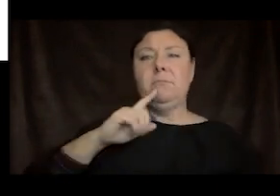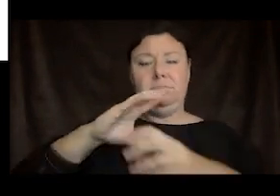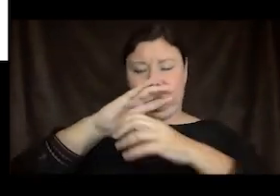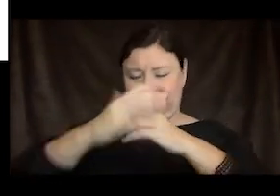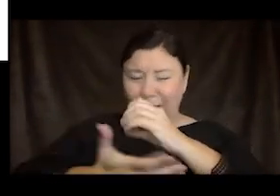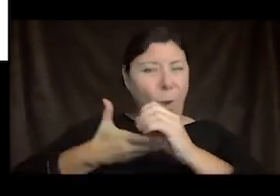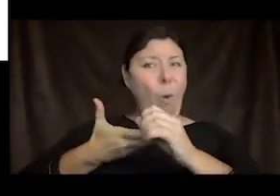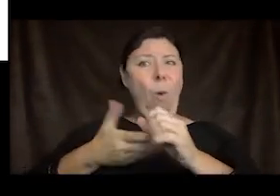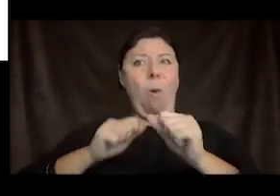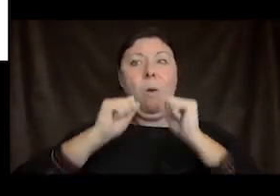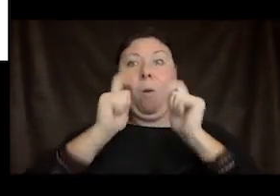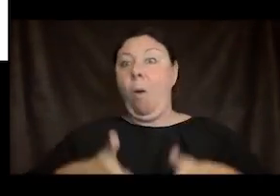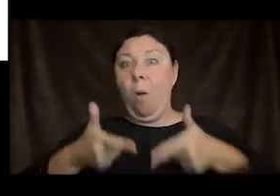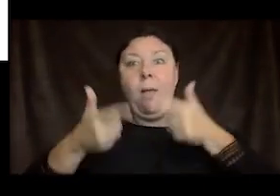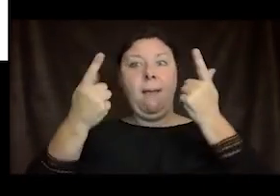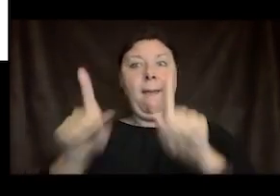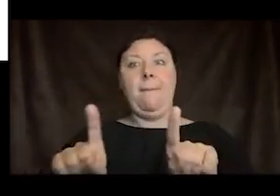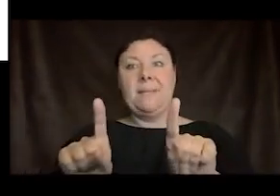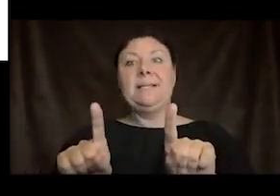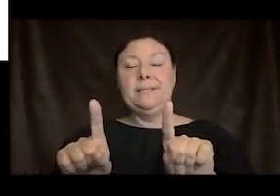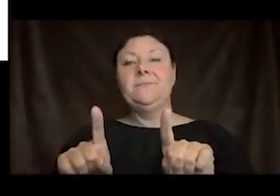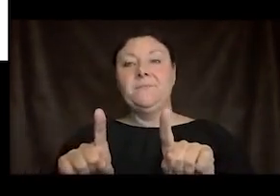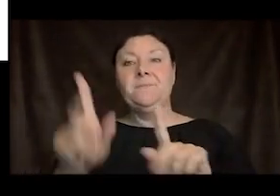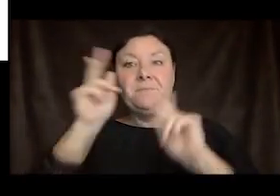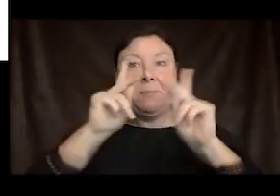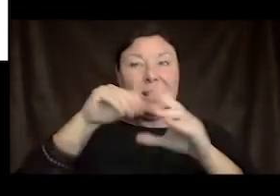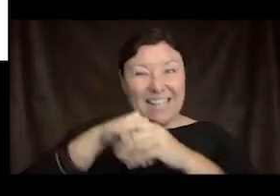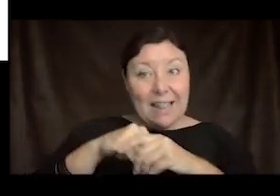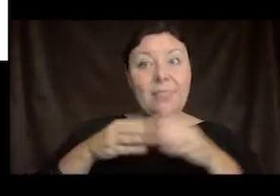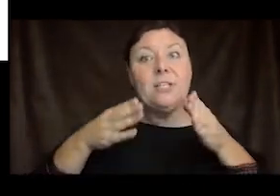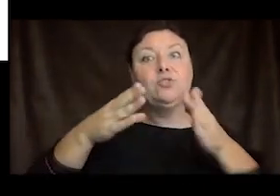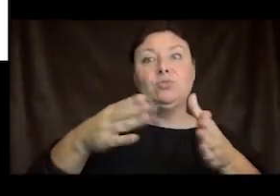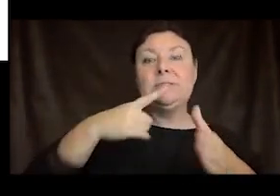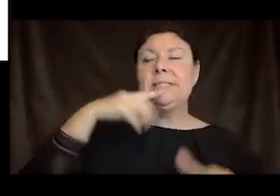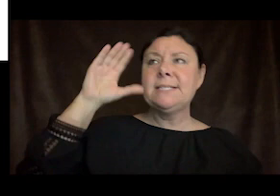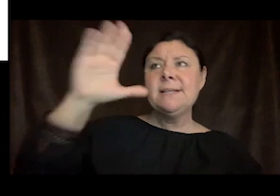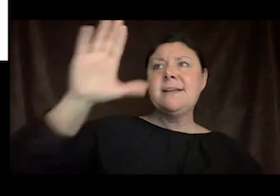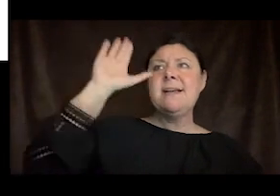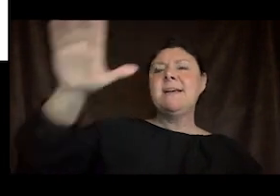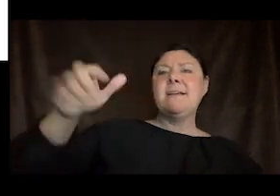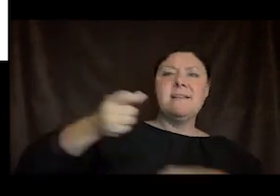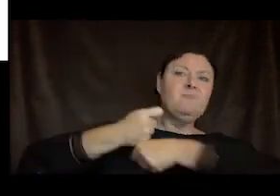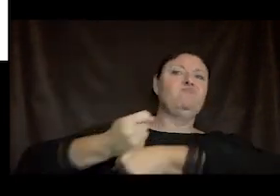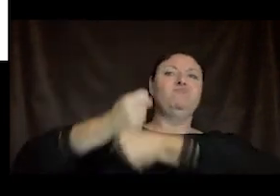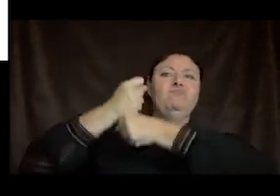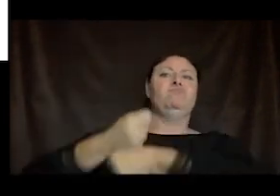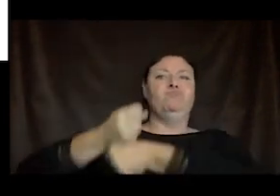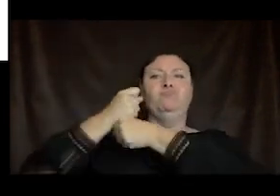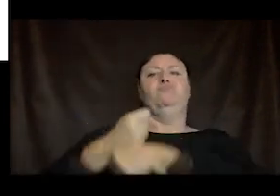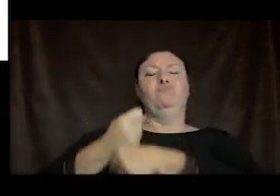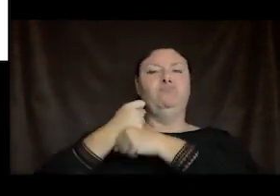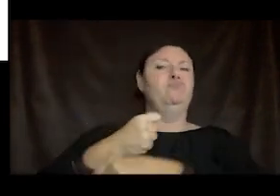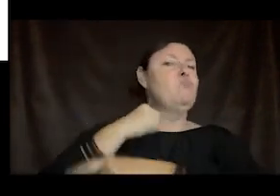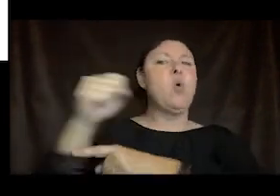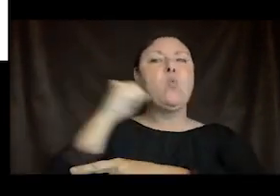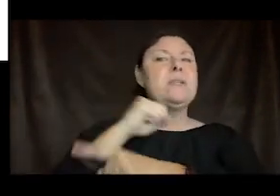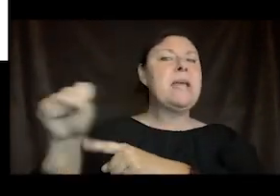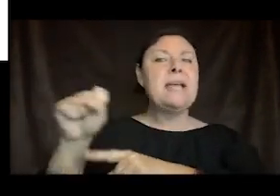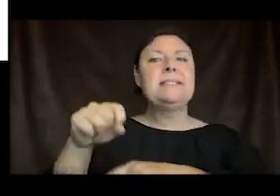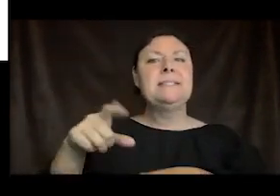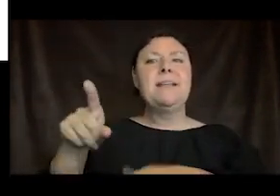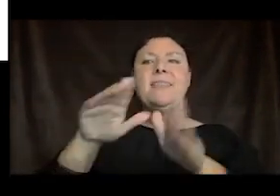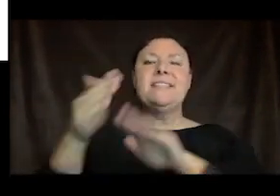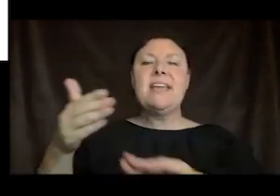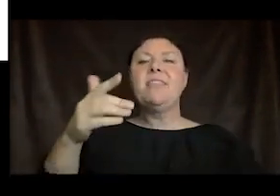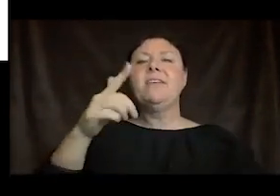whole globe, there were people who were in the street saying, you know, we are protesting the death of